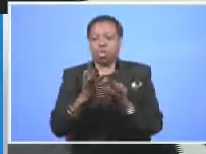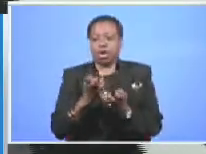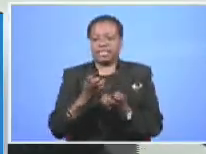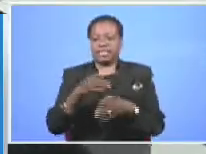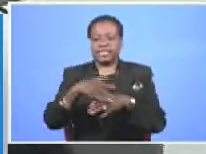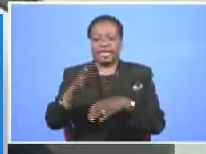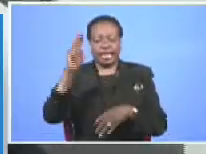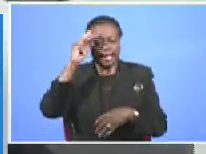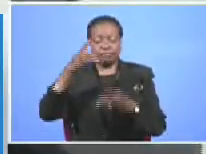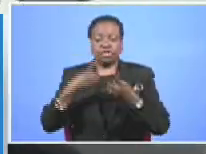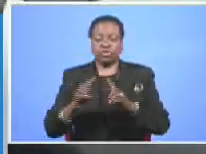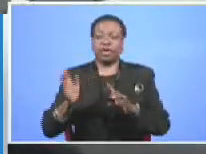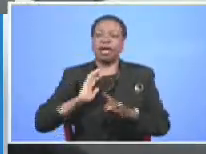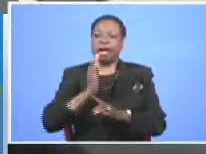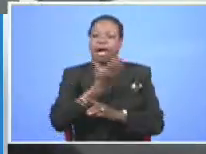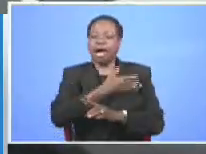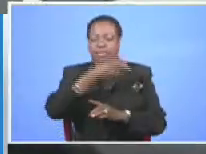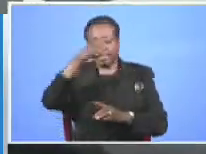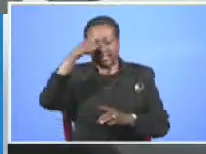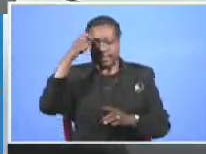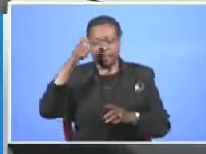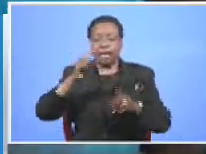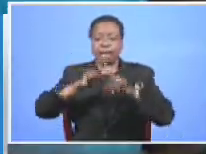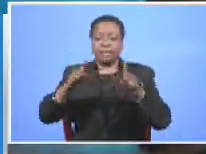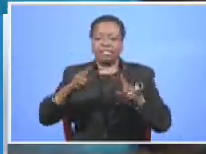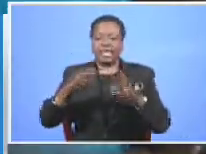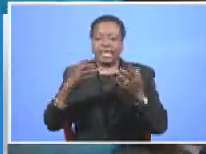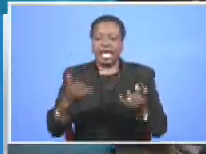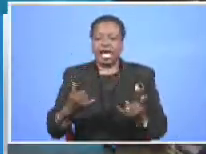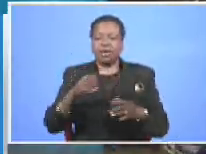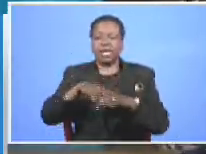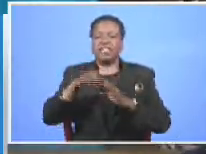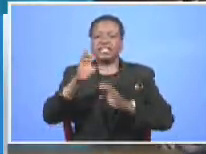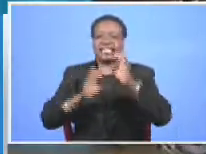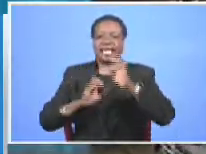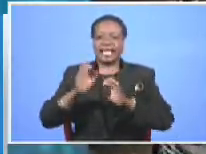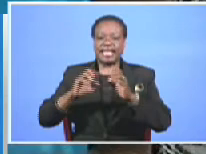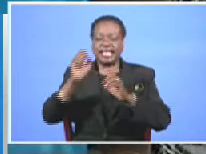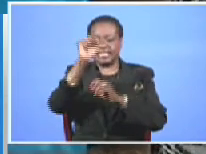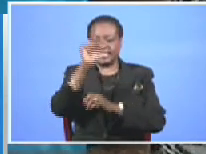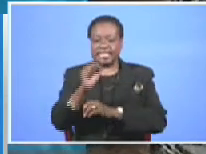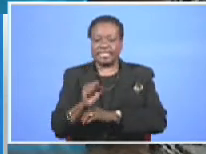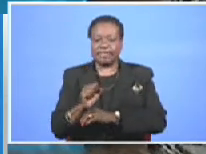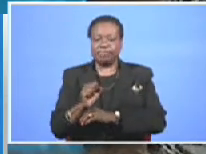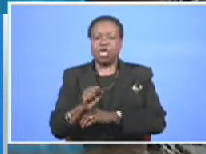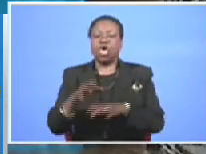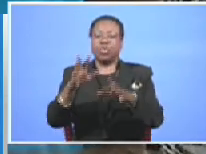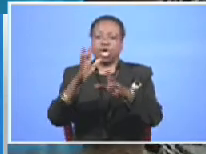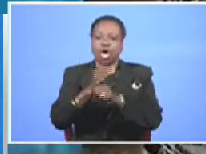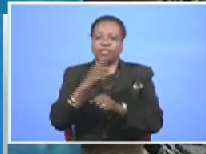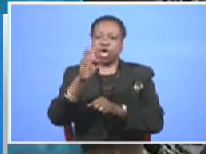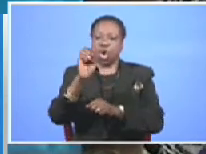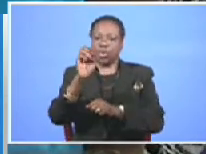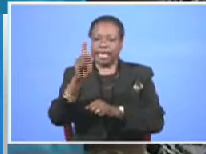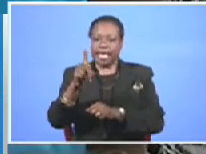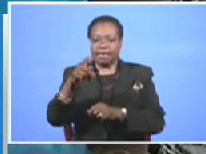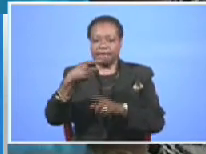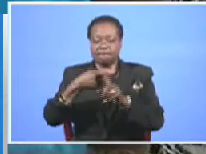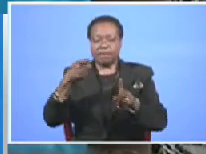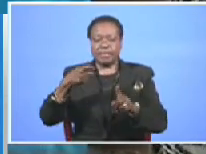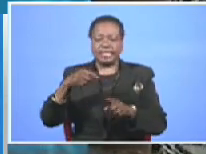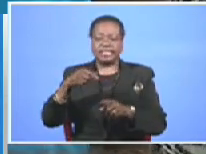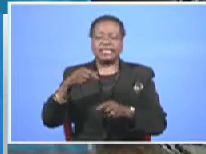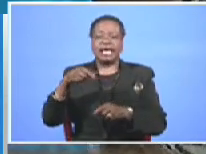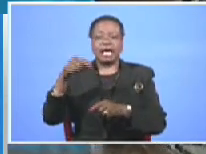summer, but they're already in the cycling season there. So we got the okay from Felix's guardians.